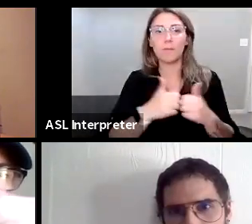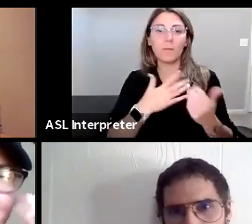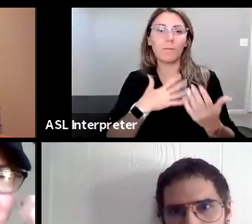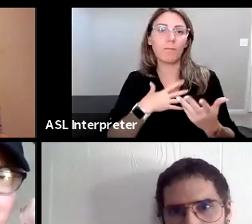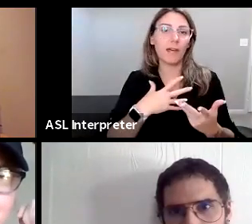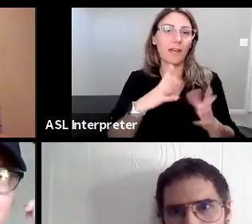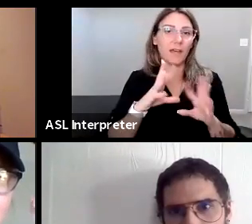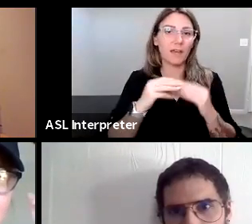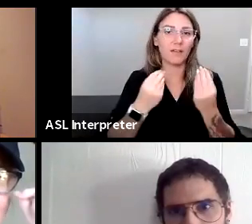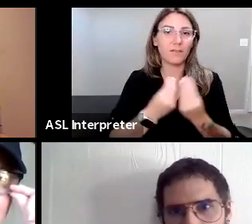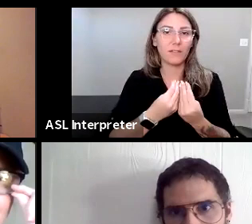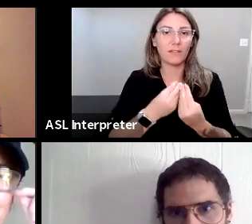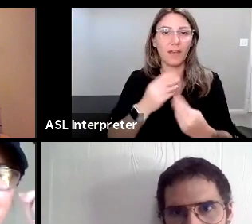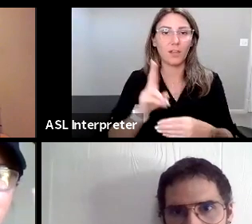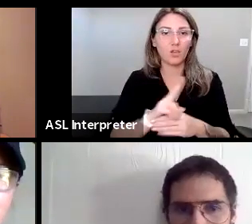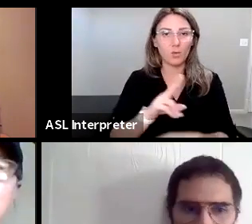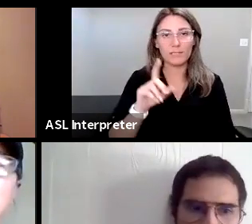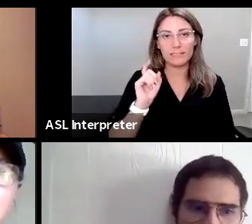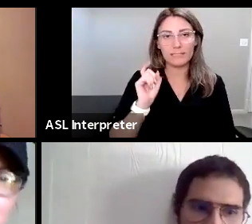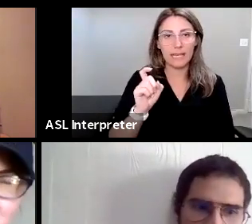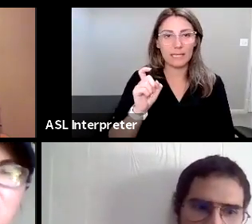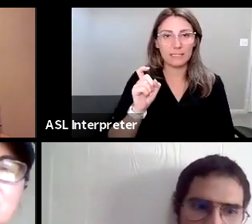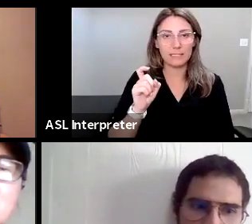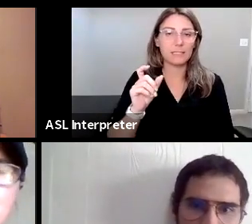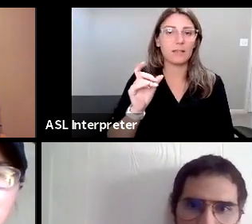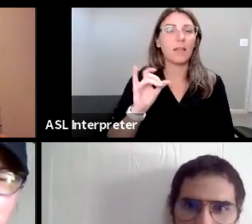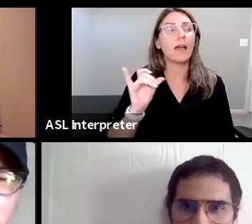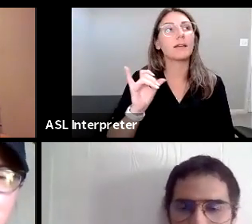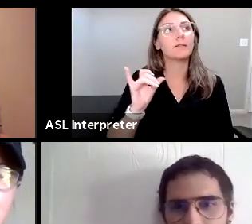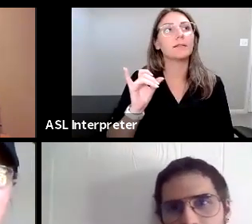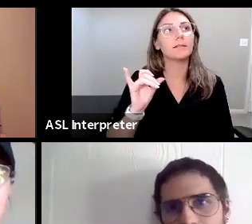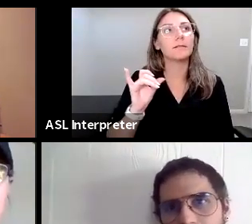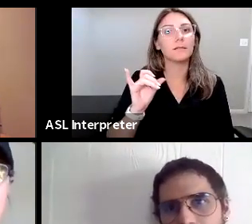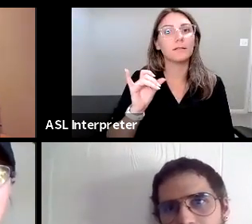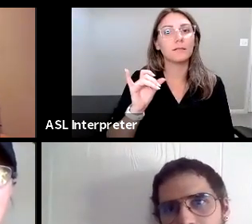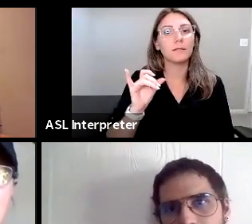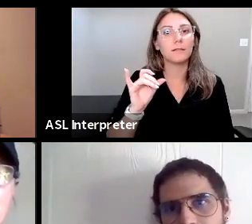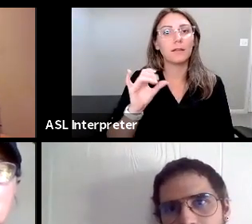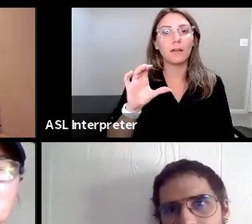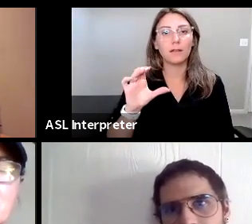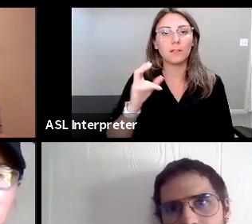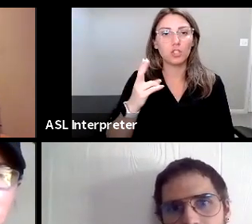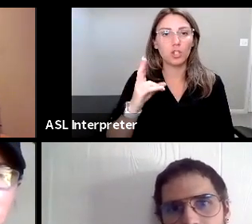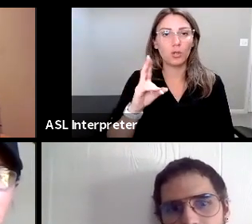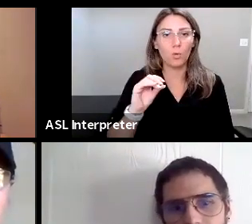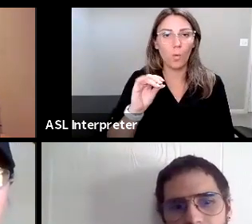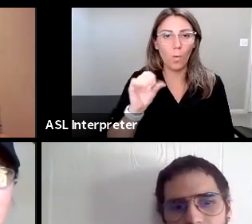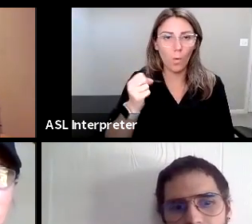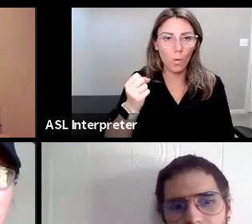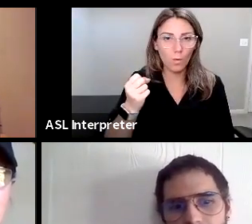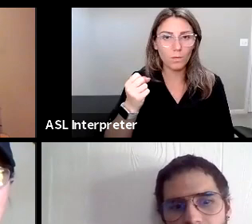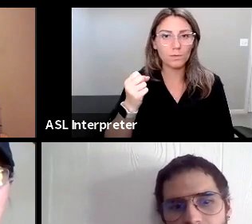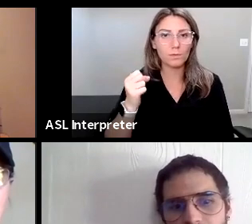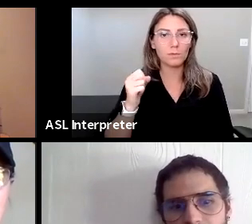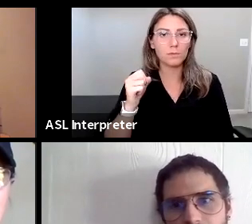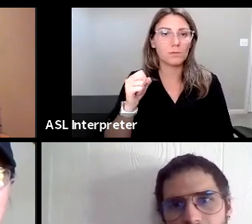that they use the X. So instead of like chicos or chicas, they would say chic